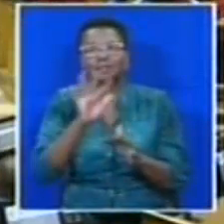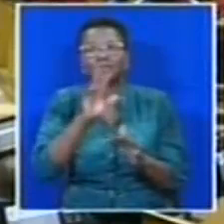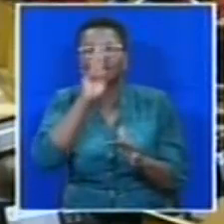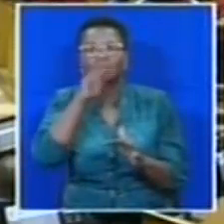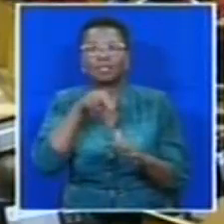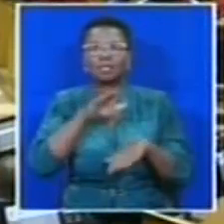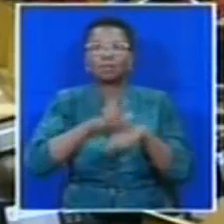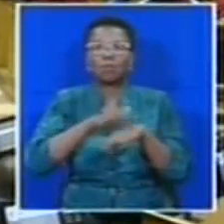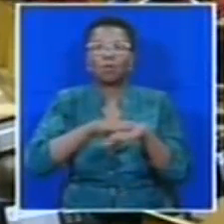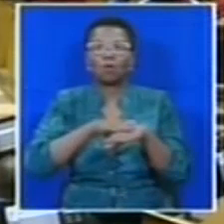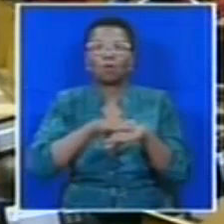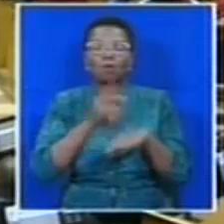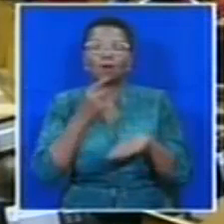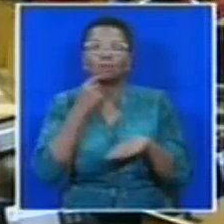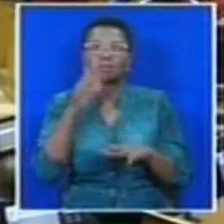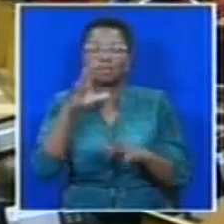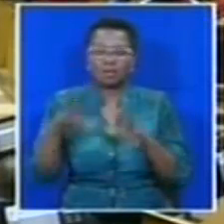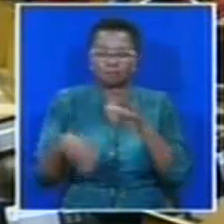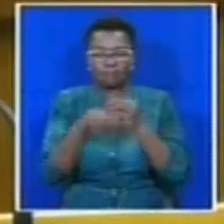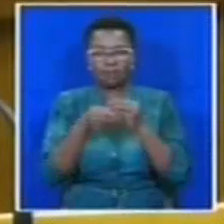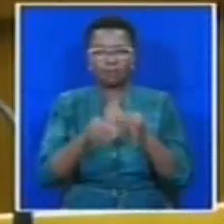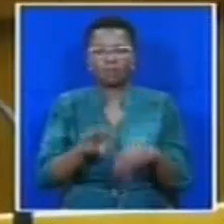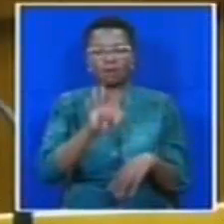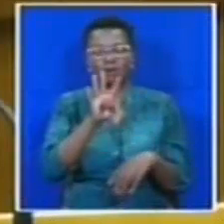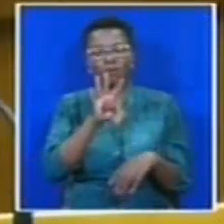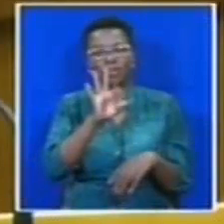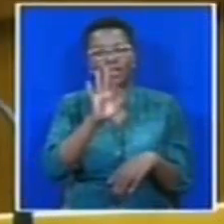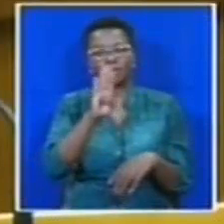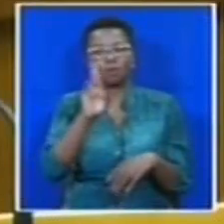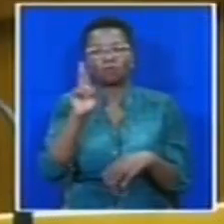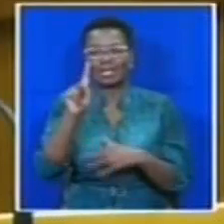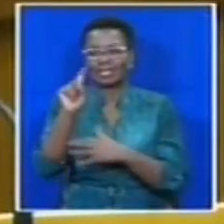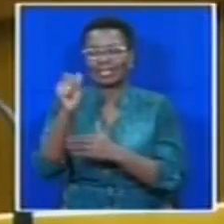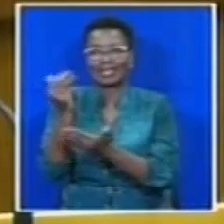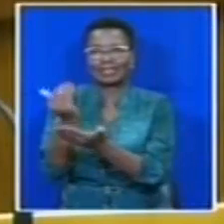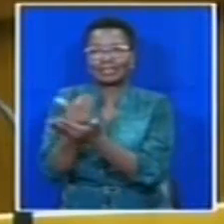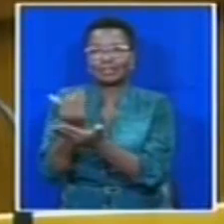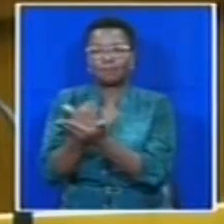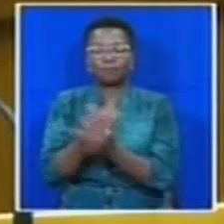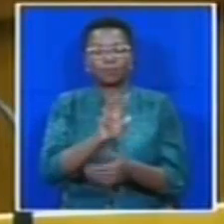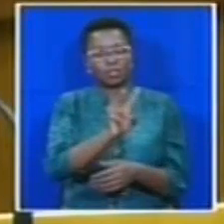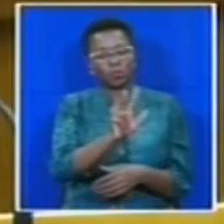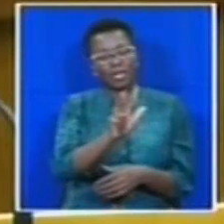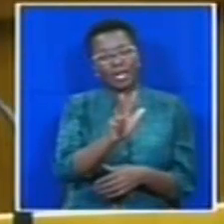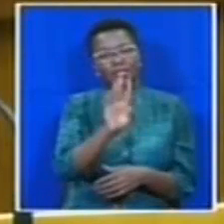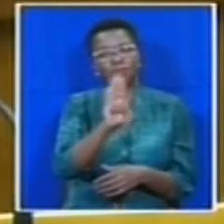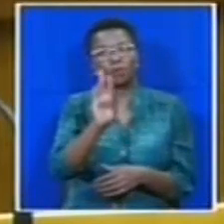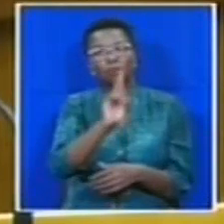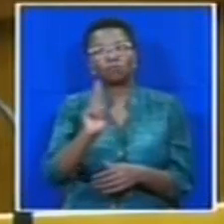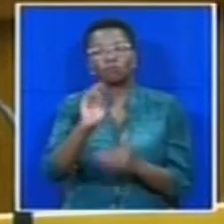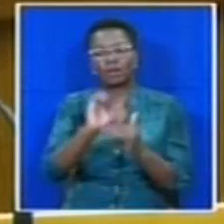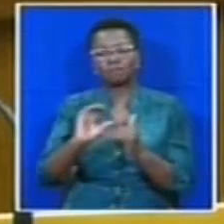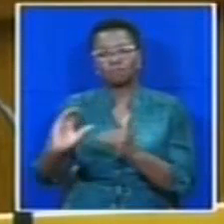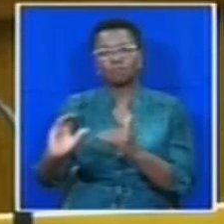we propose to raise an additional 43 billion rands through tax measures, 28 billion rands of which will be in the